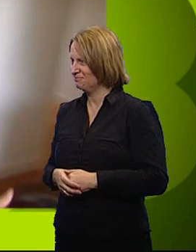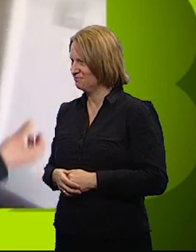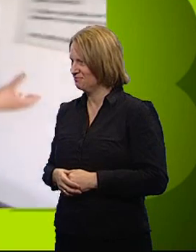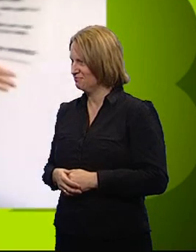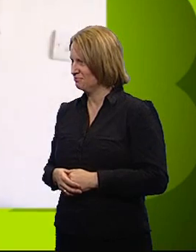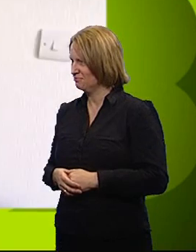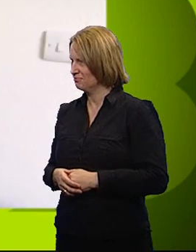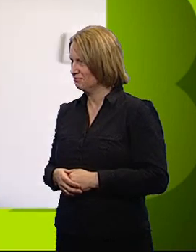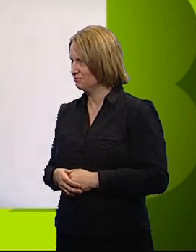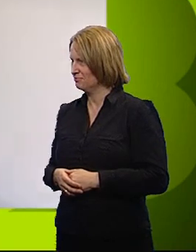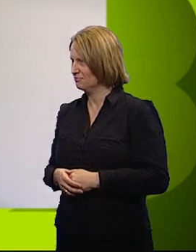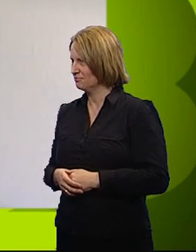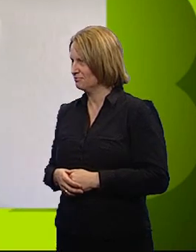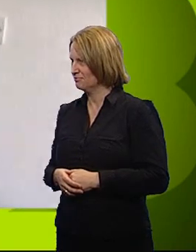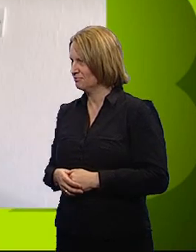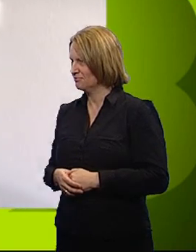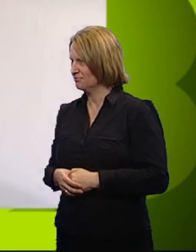travesty.